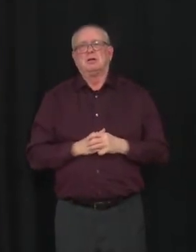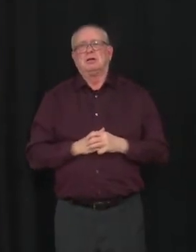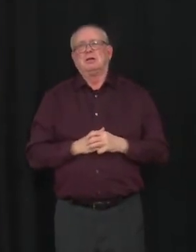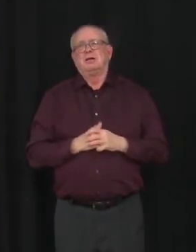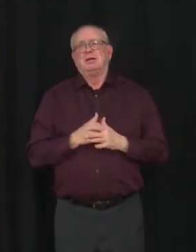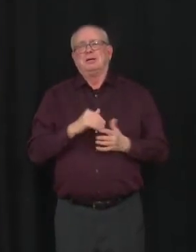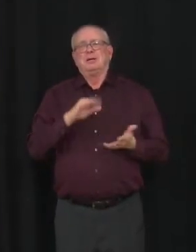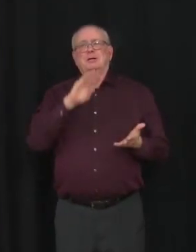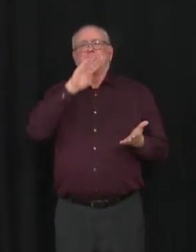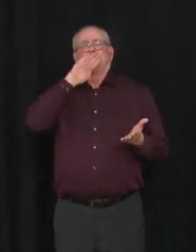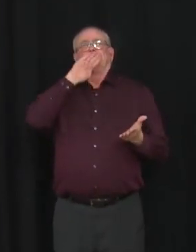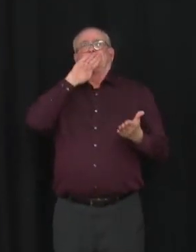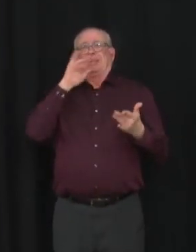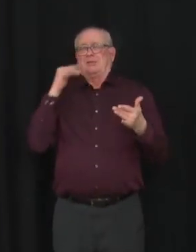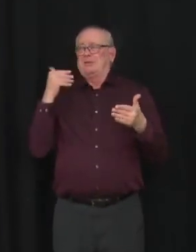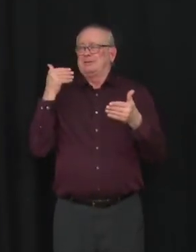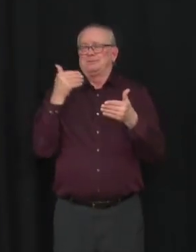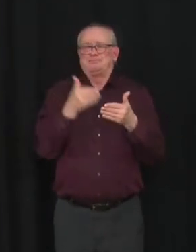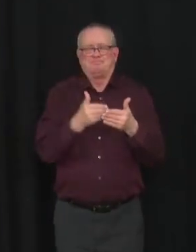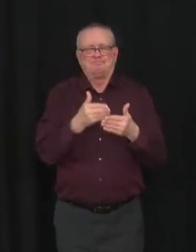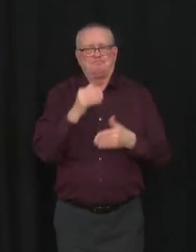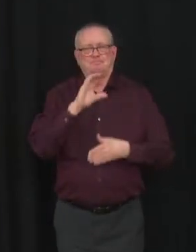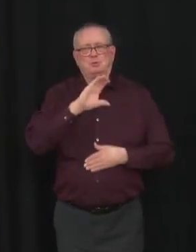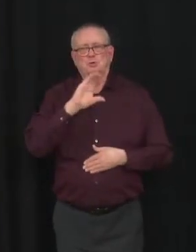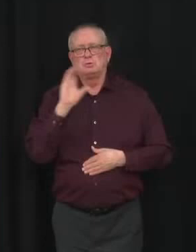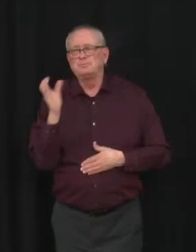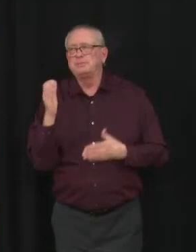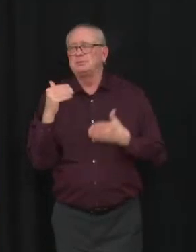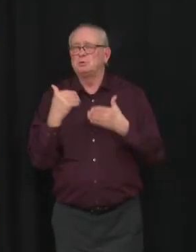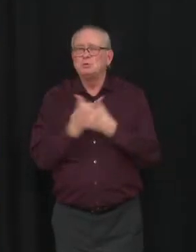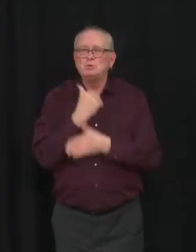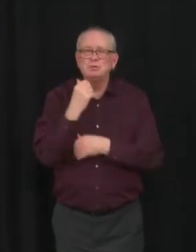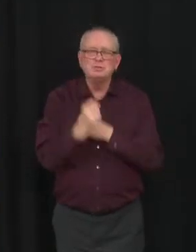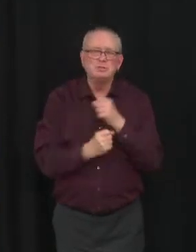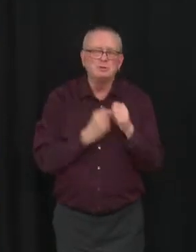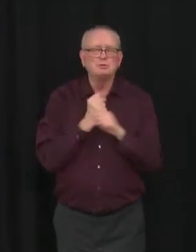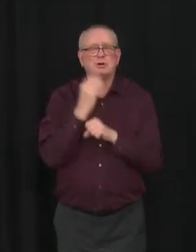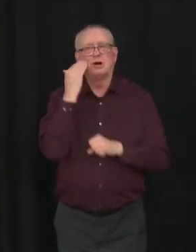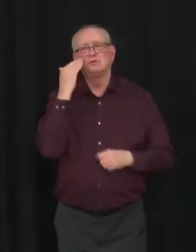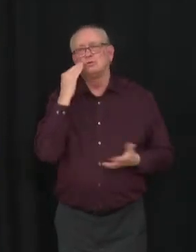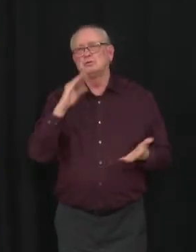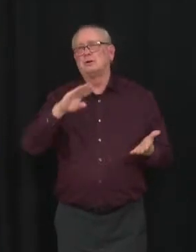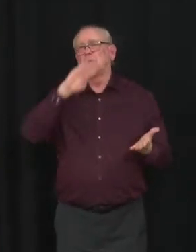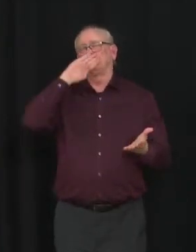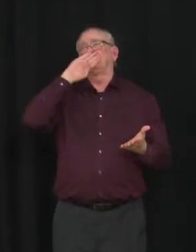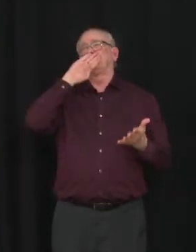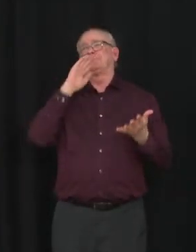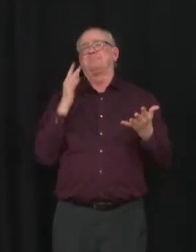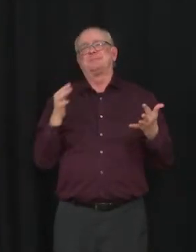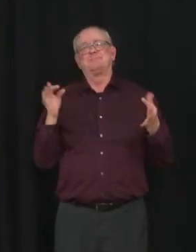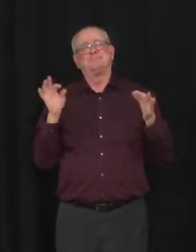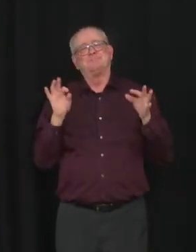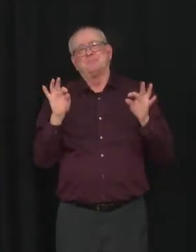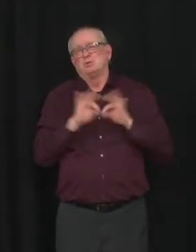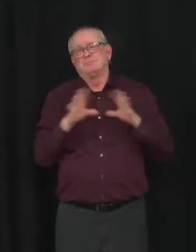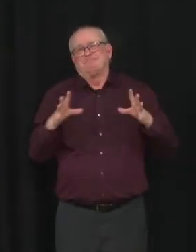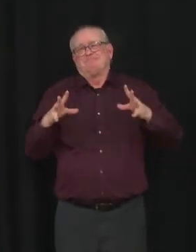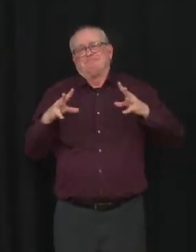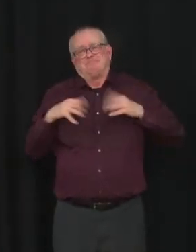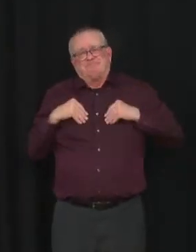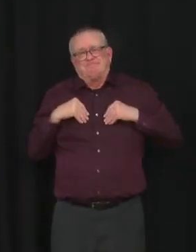Christmas and as we head into the new year, but it is necessary given what we know and what we are still learning about the Omicron